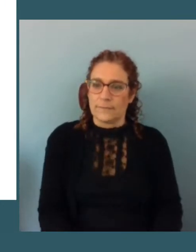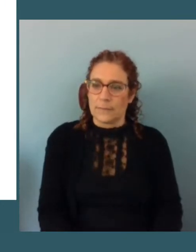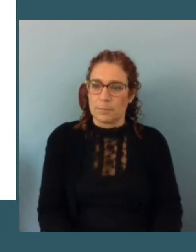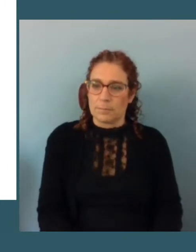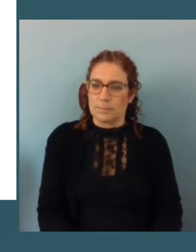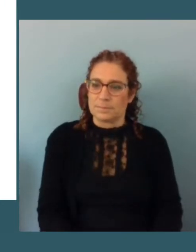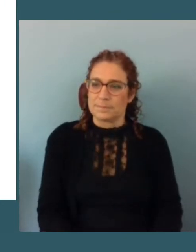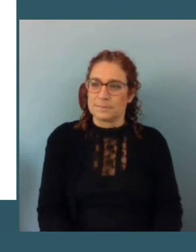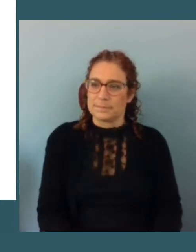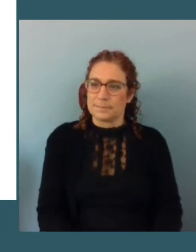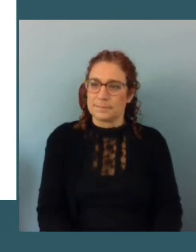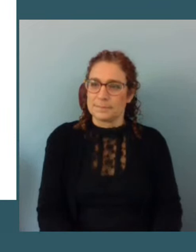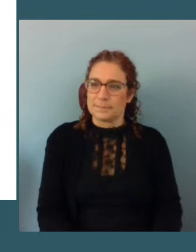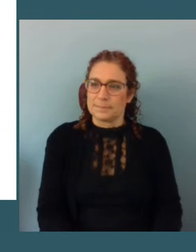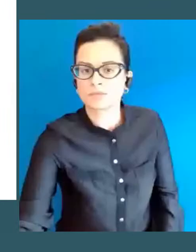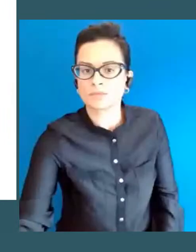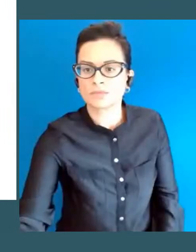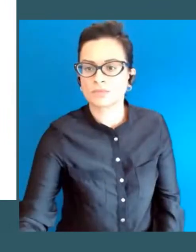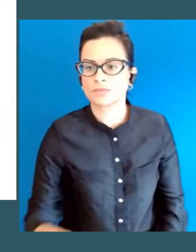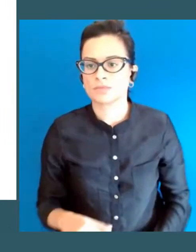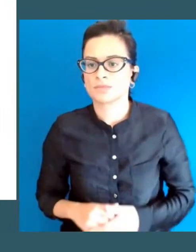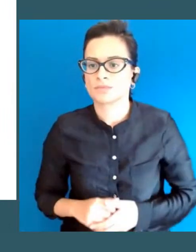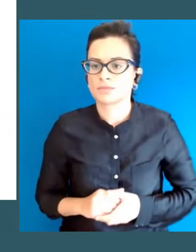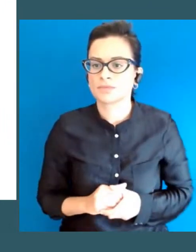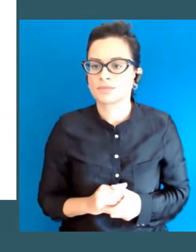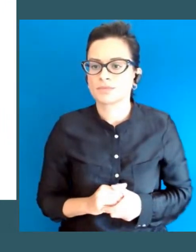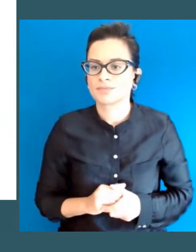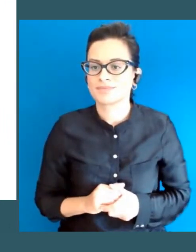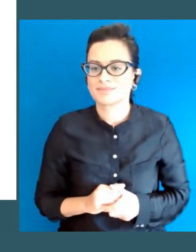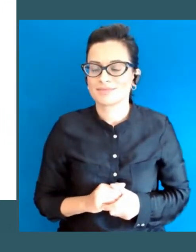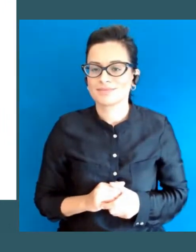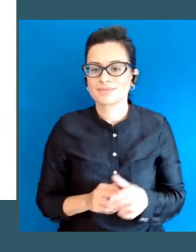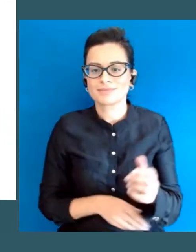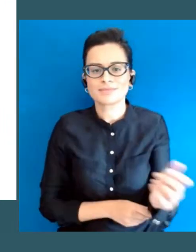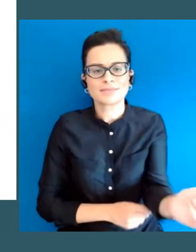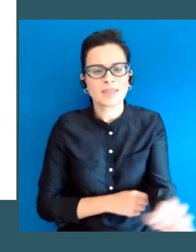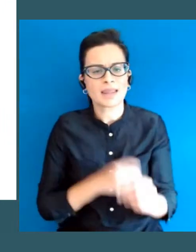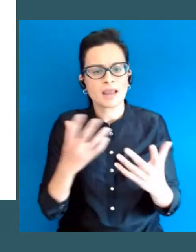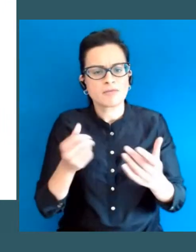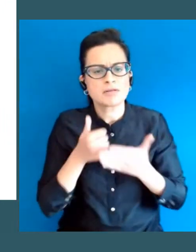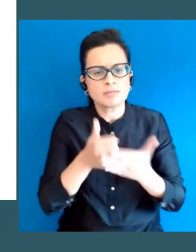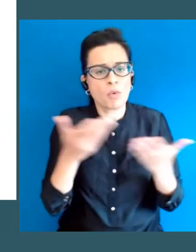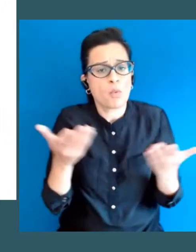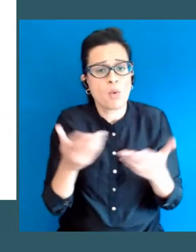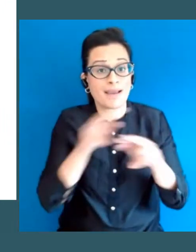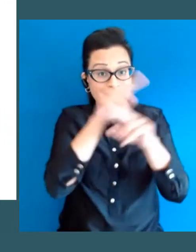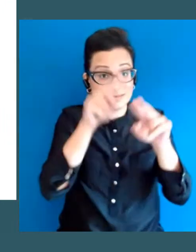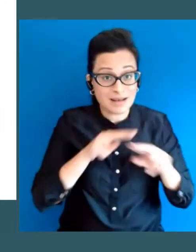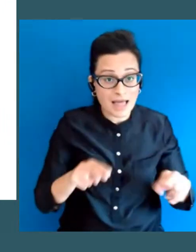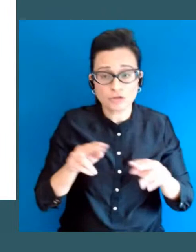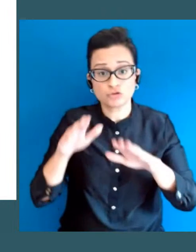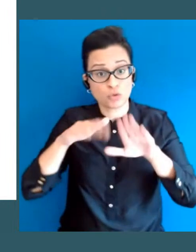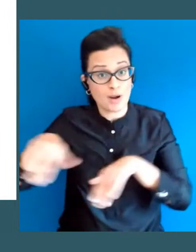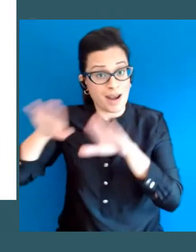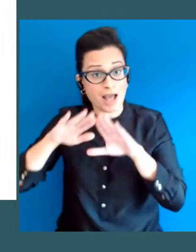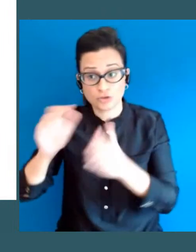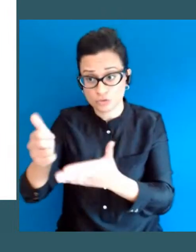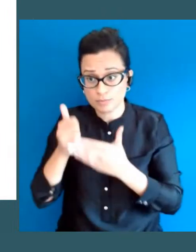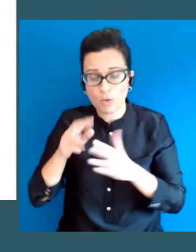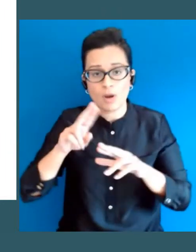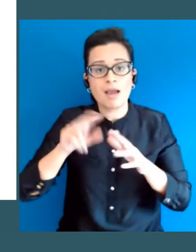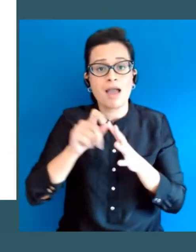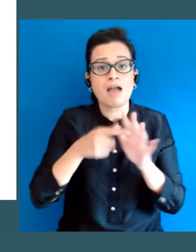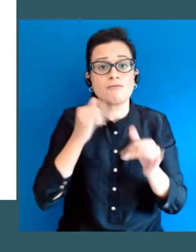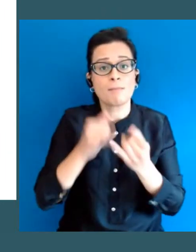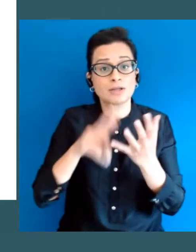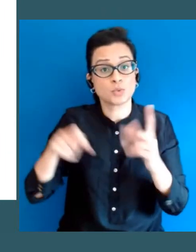So there is some support out there. There's international and national support. So we've got FPIES-UK, the